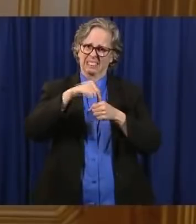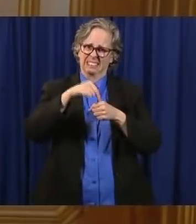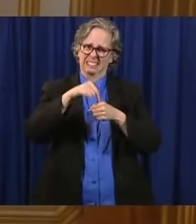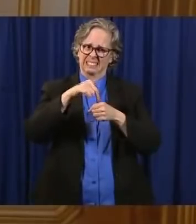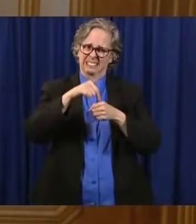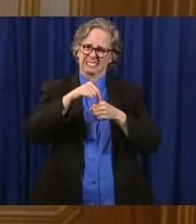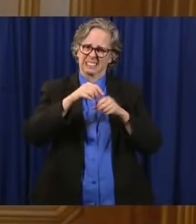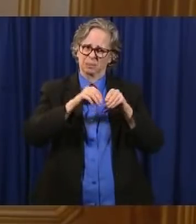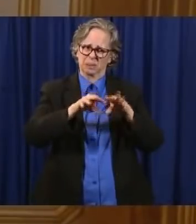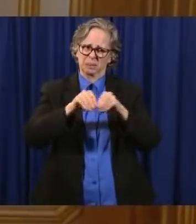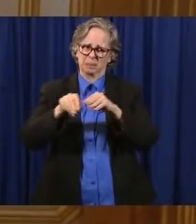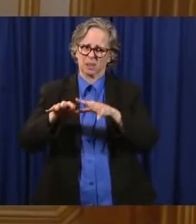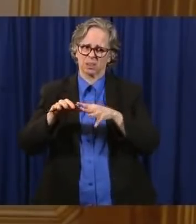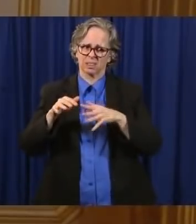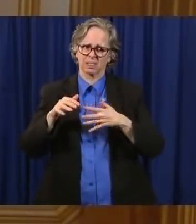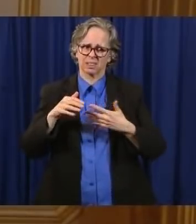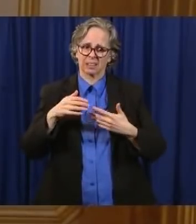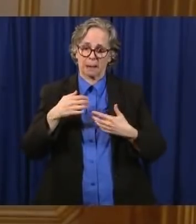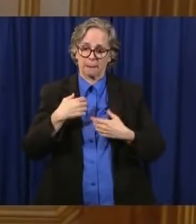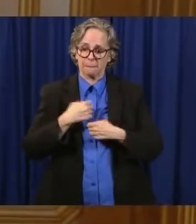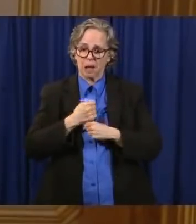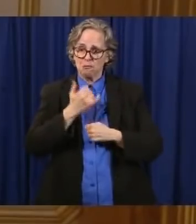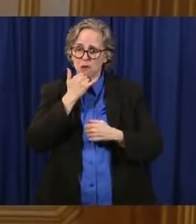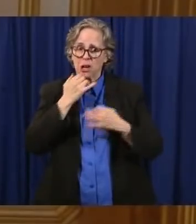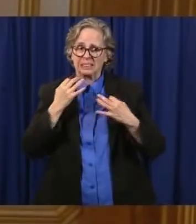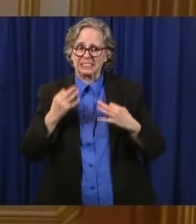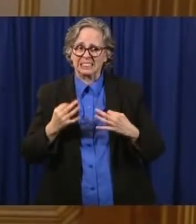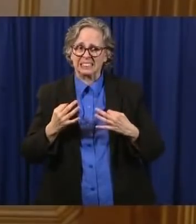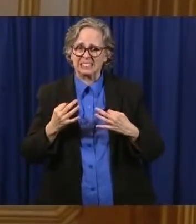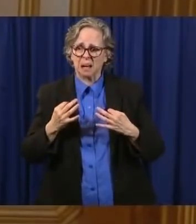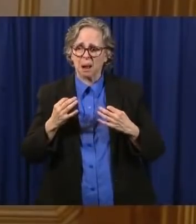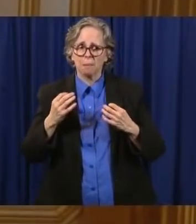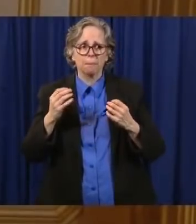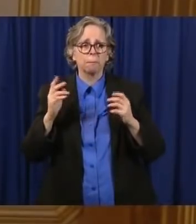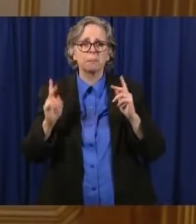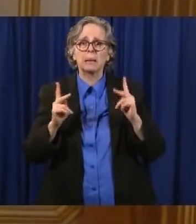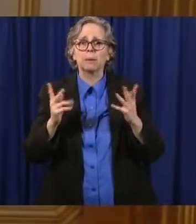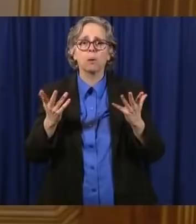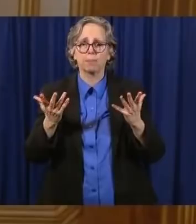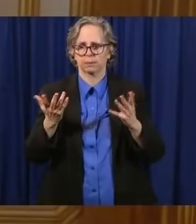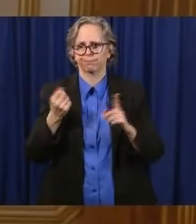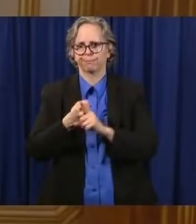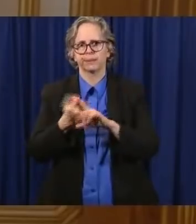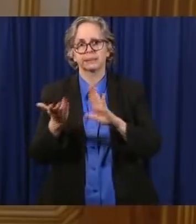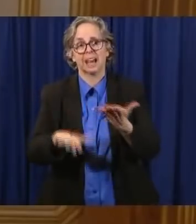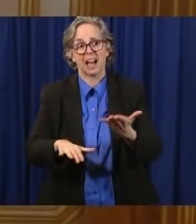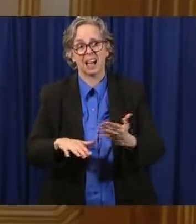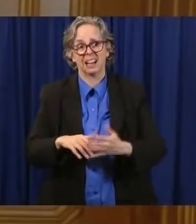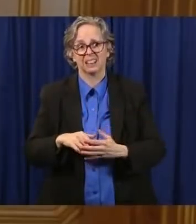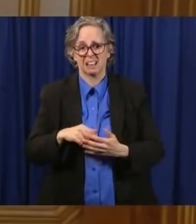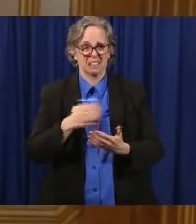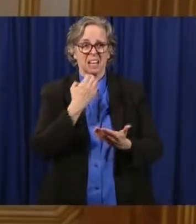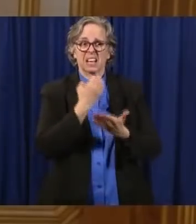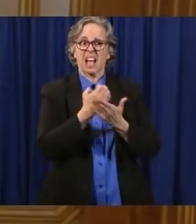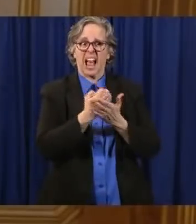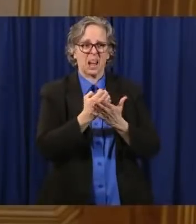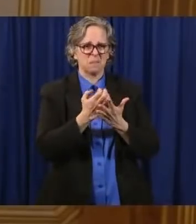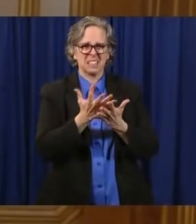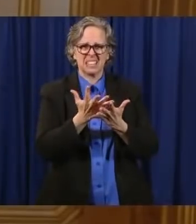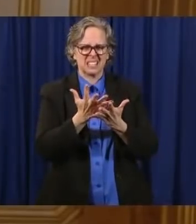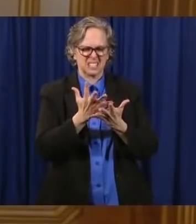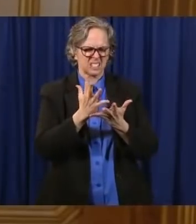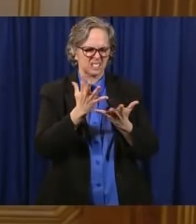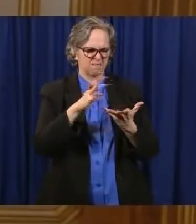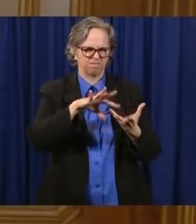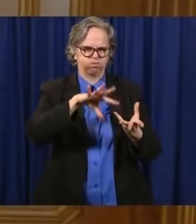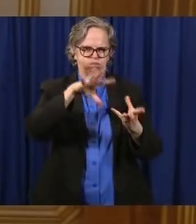wrong, we lose a lot of lives. Our economy is in shambles. And it's going to be difficult for us to come